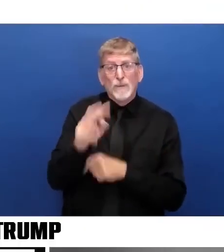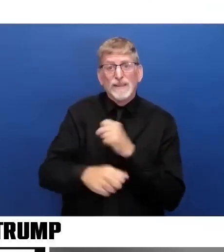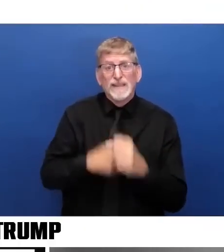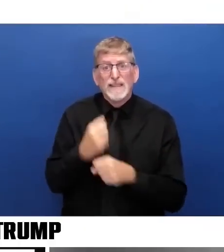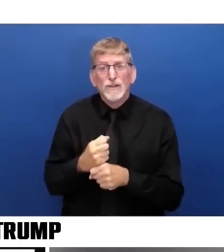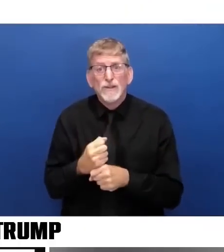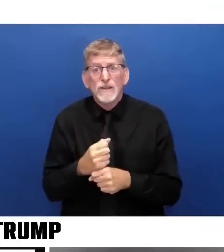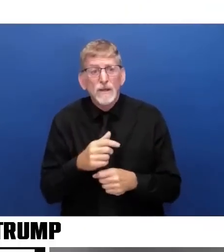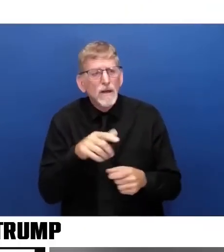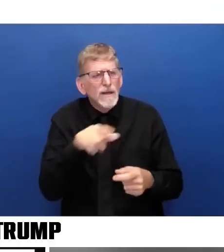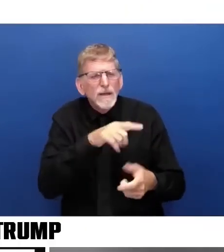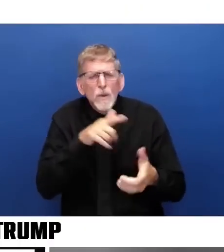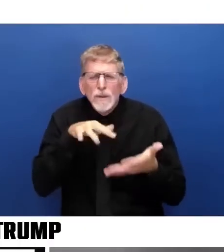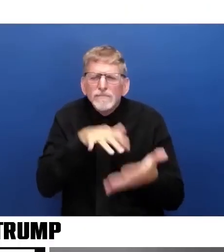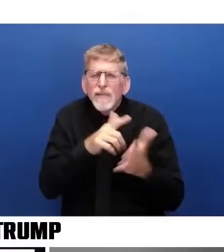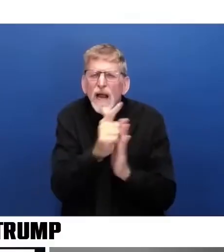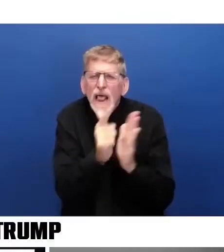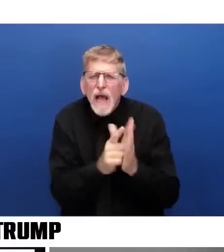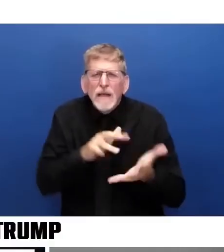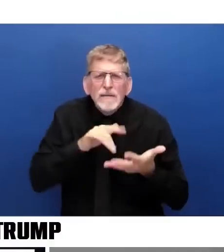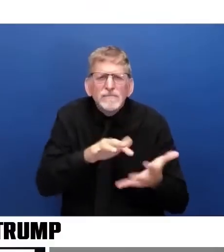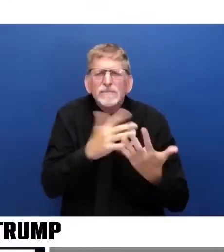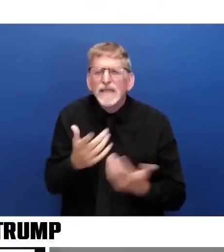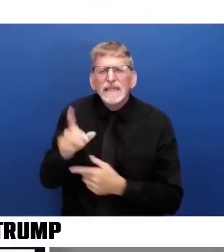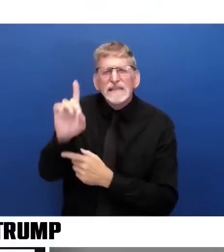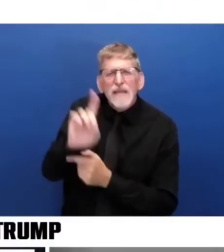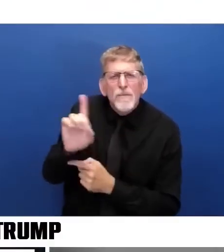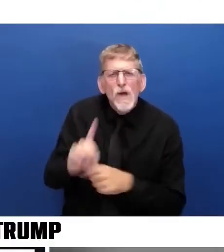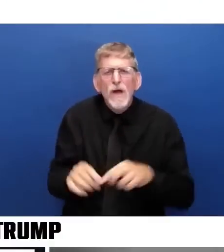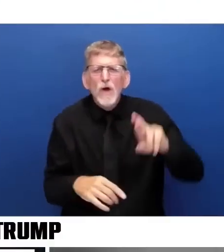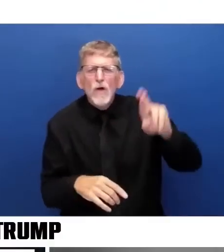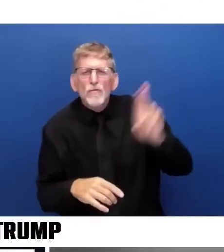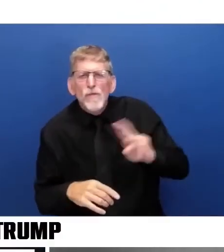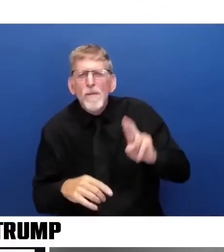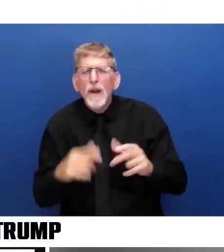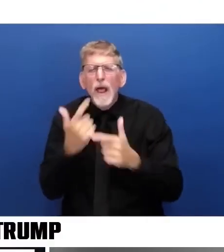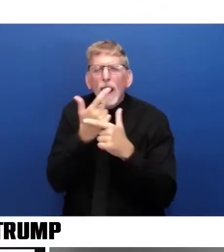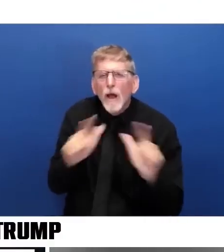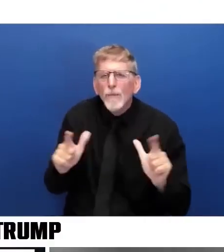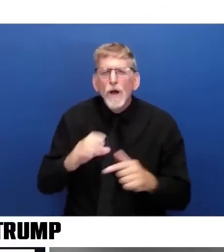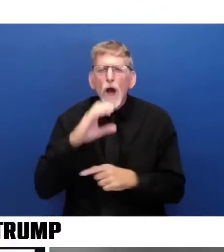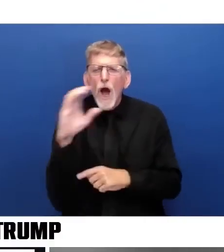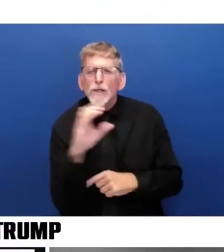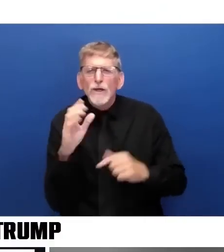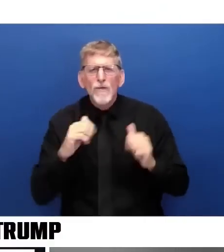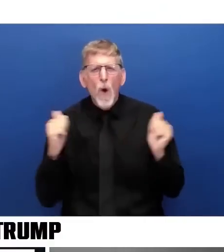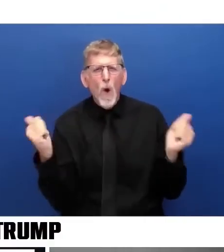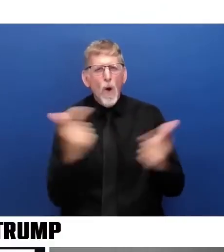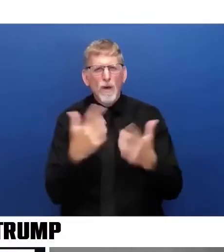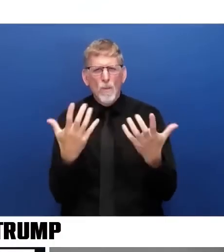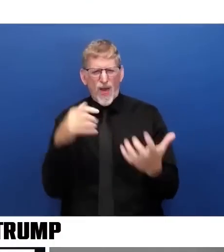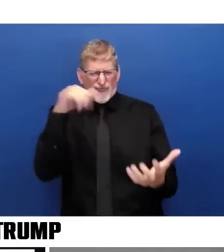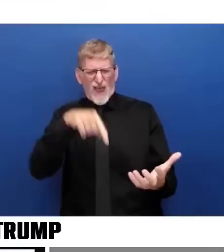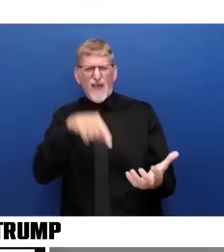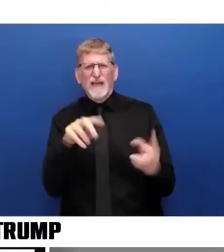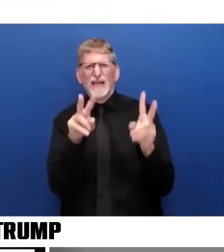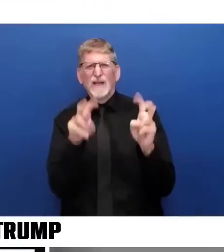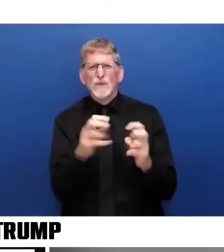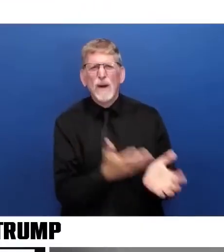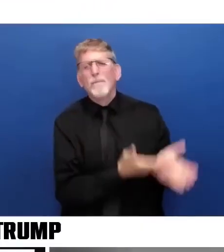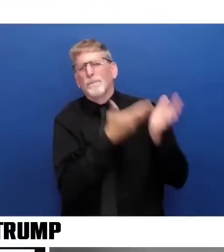every Republican, liberal, conservative, they all wanted this issue to be brought back to the states where the people could vote. And that's what